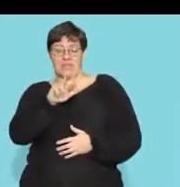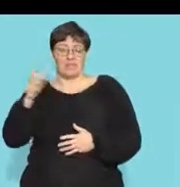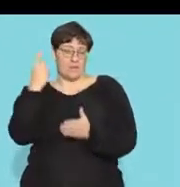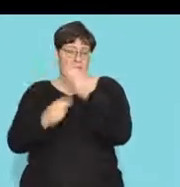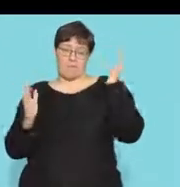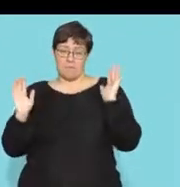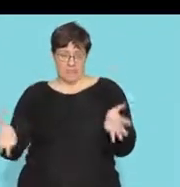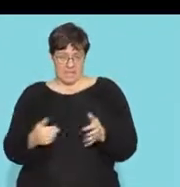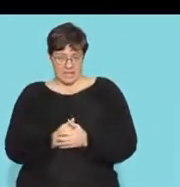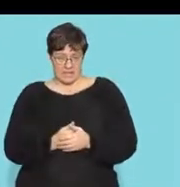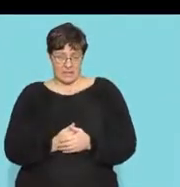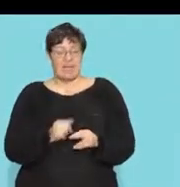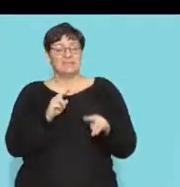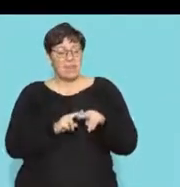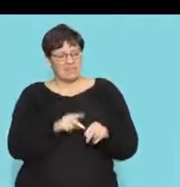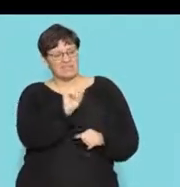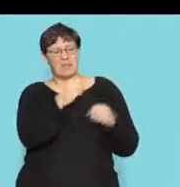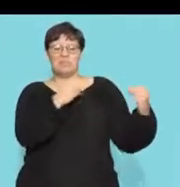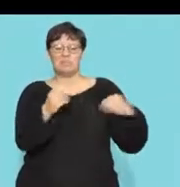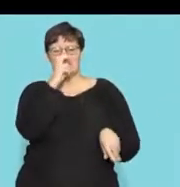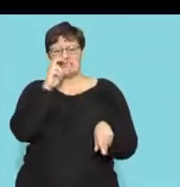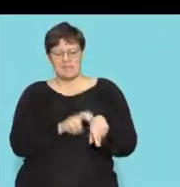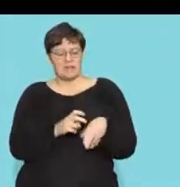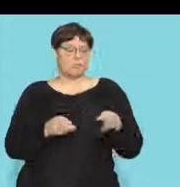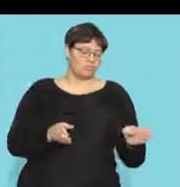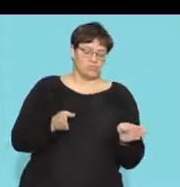on the needs of the business, they would then decide.